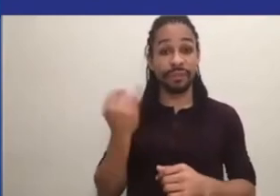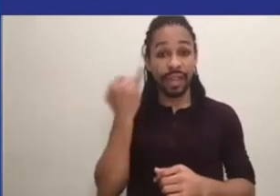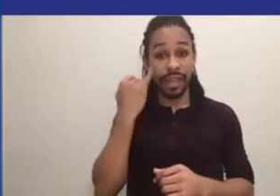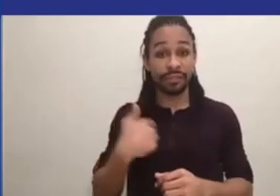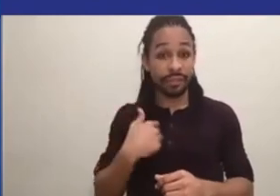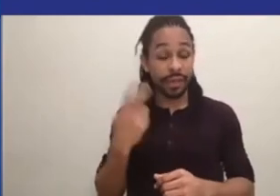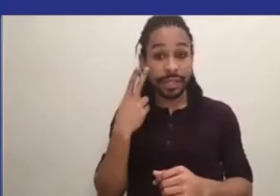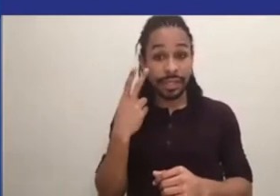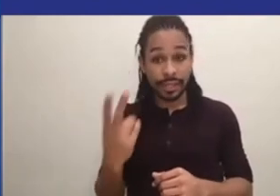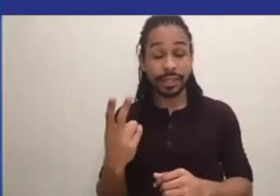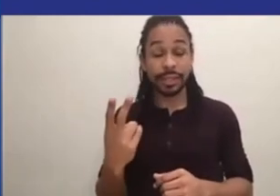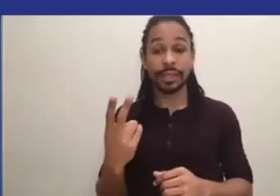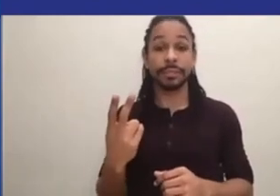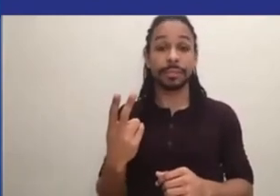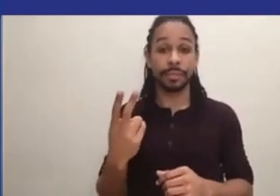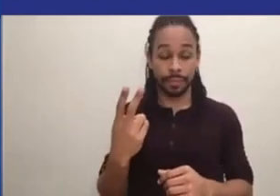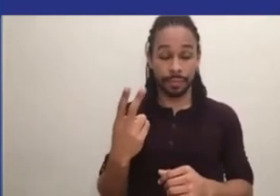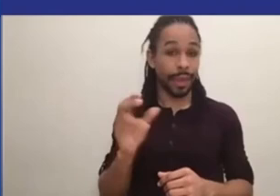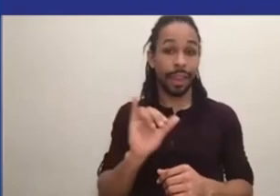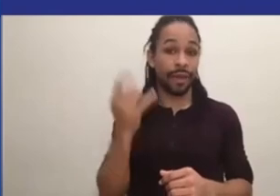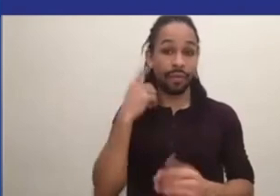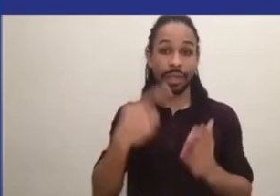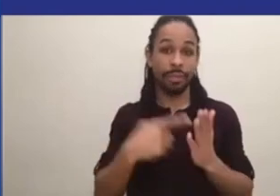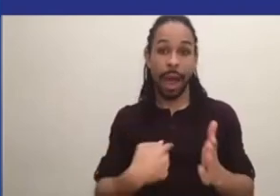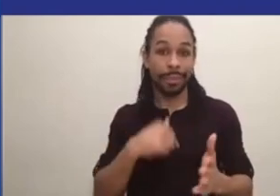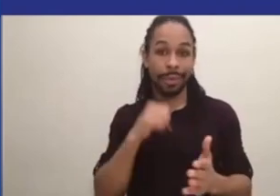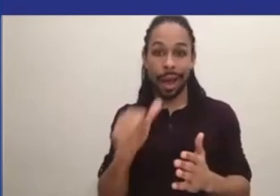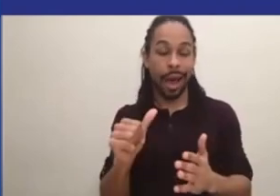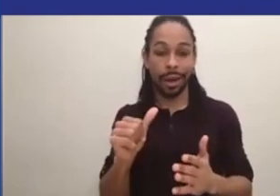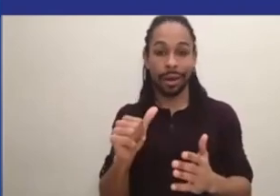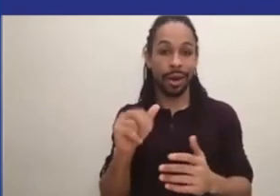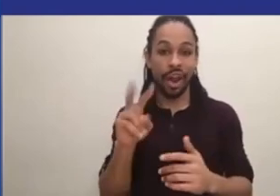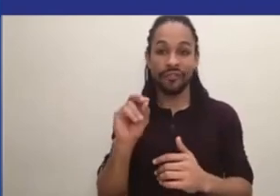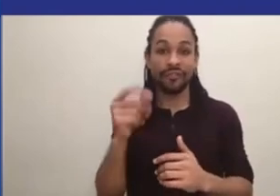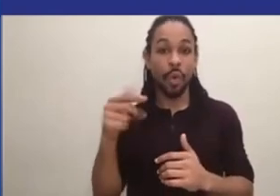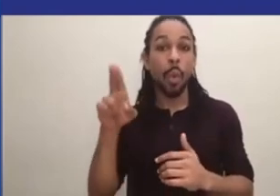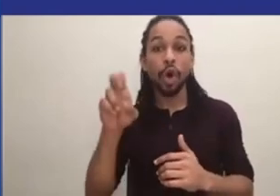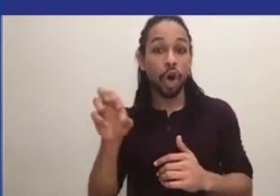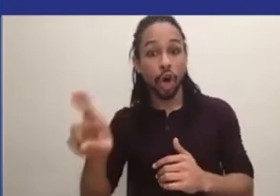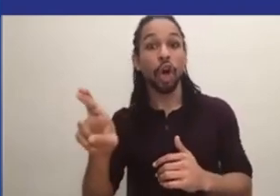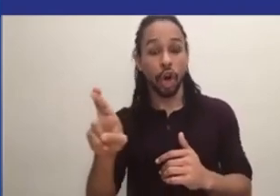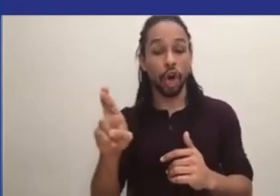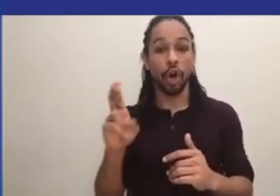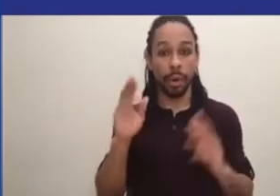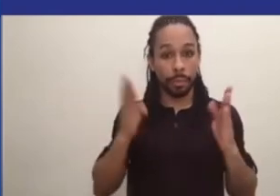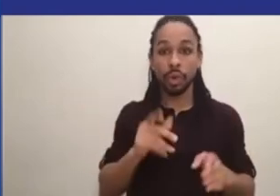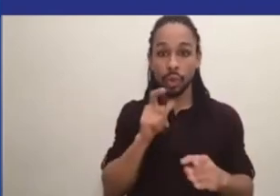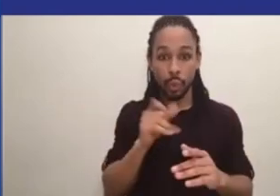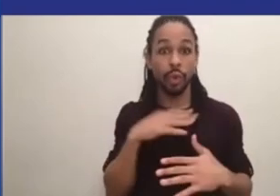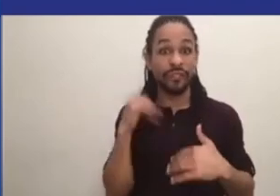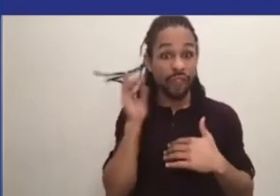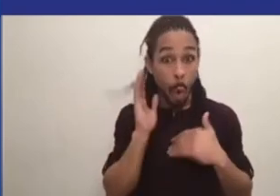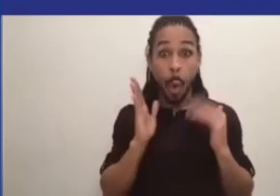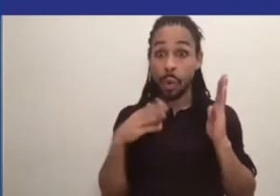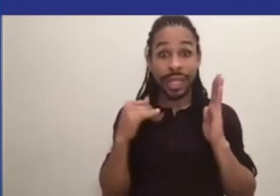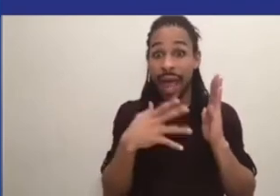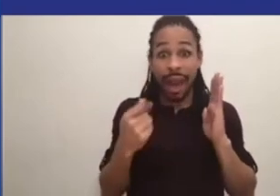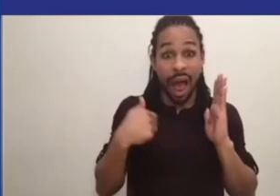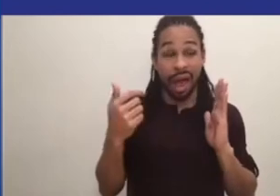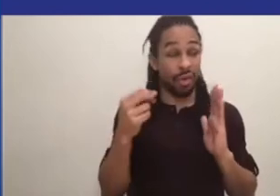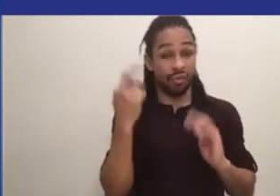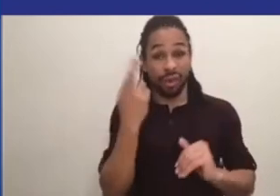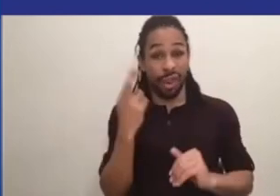I, like, I'm not even a Voguer, and I see, when I see commercials and I'm like, how, why, who,